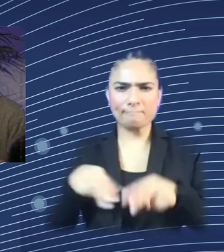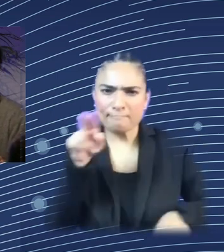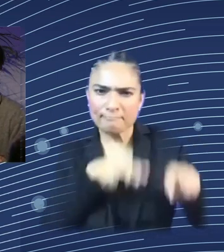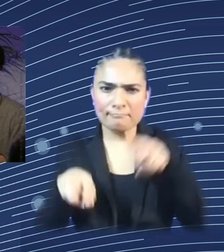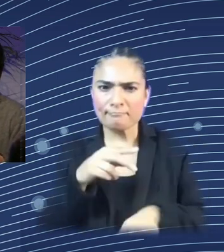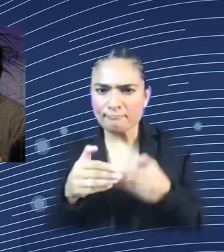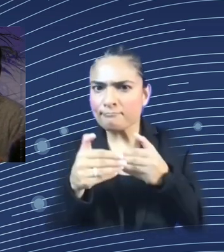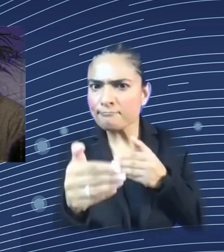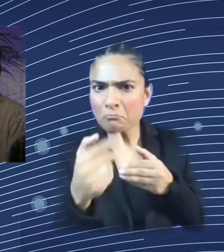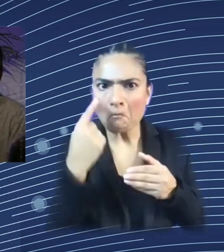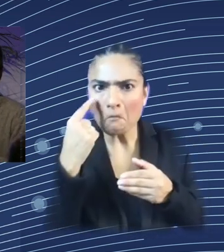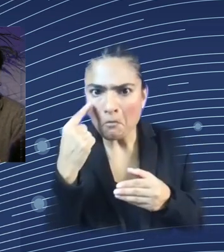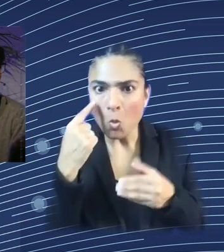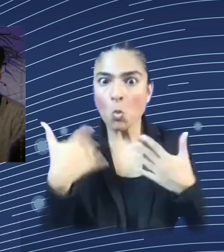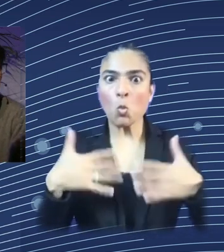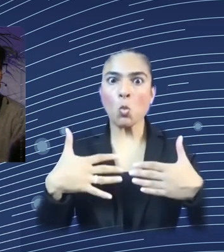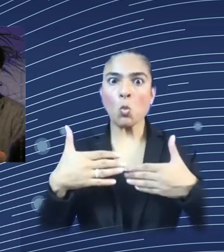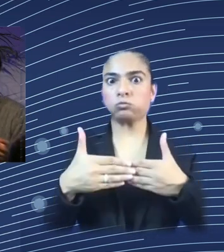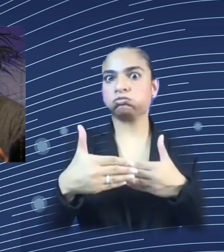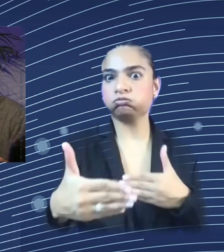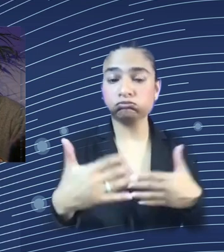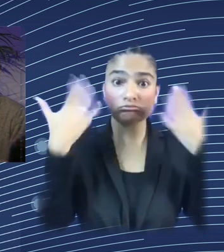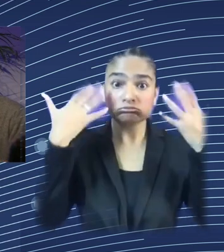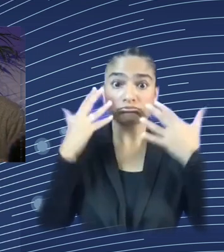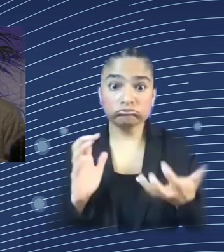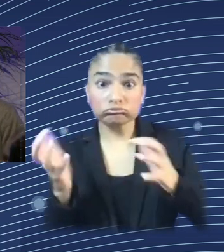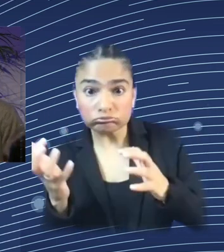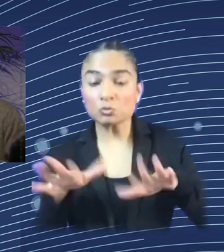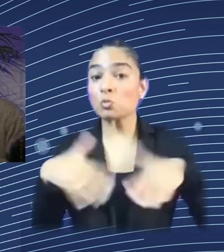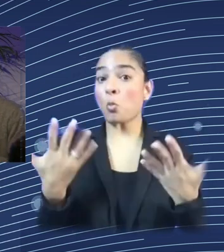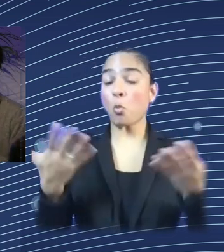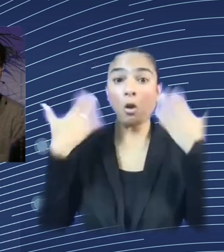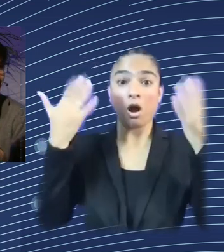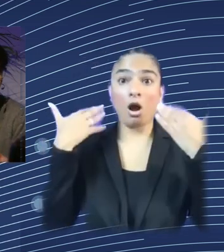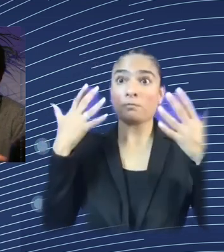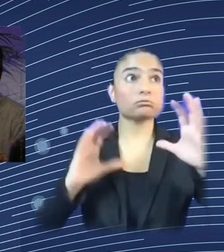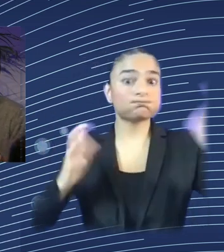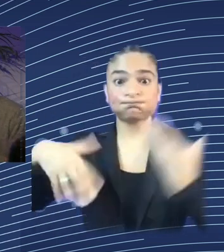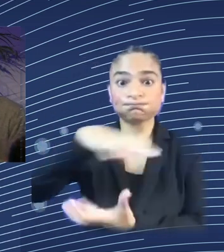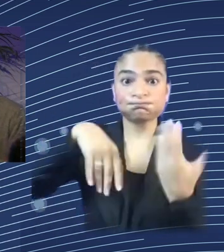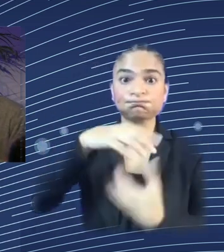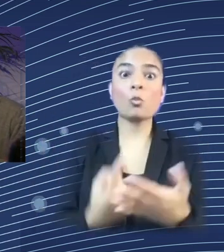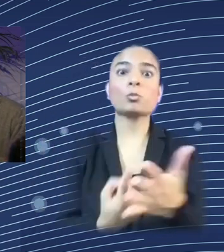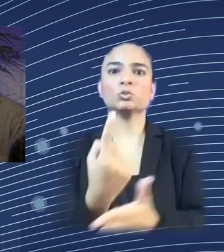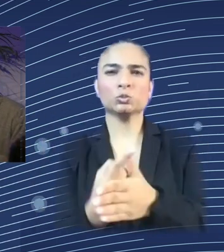plenty of different sources, in annual reports, public database, sensors, even satellite